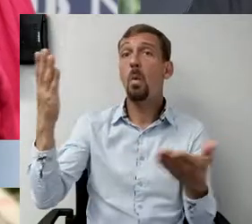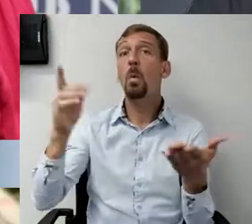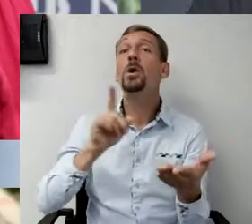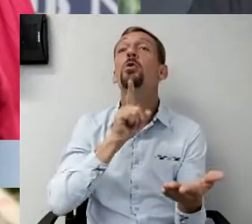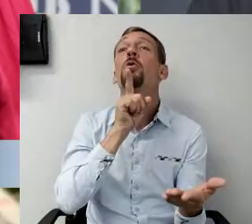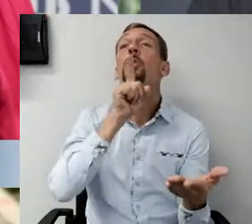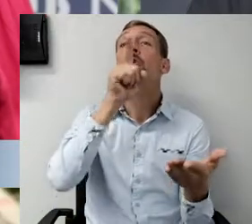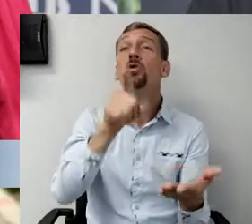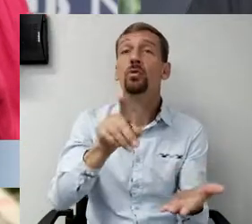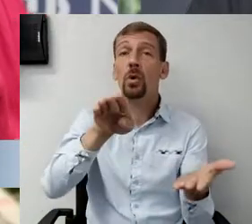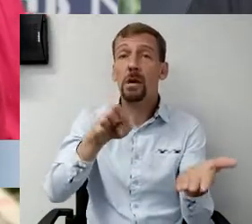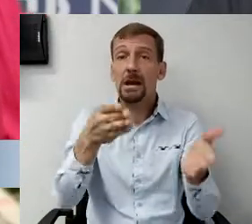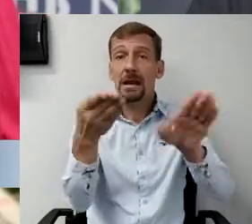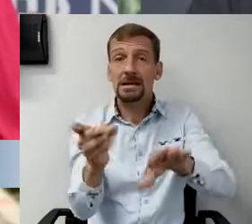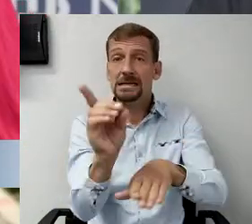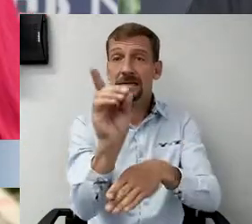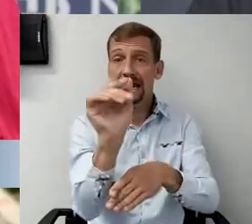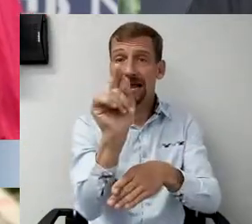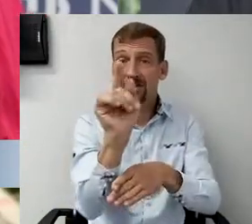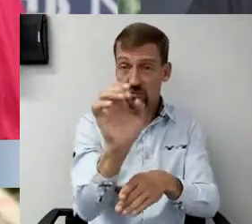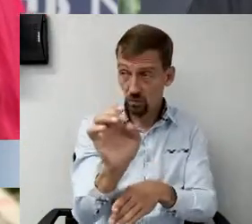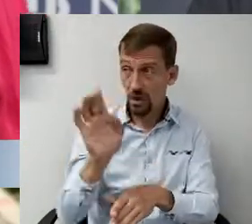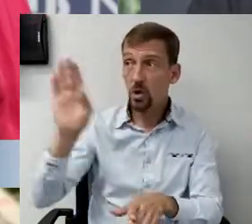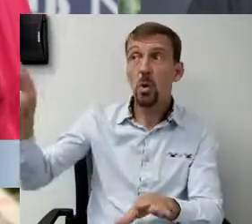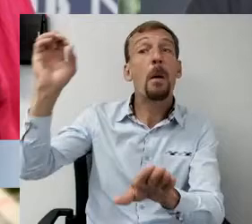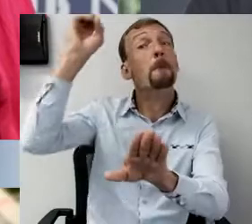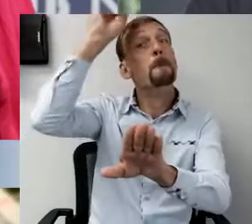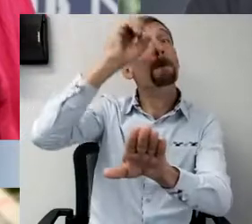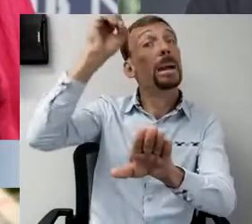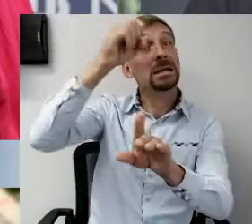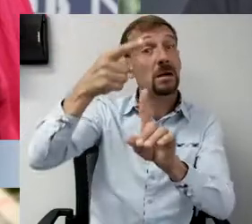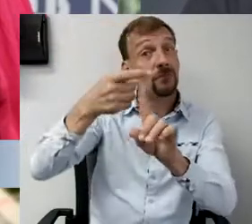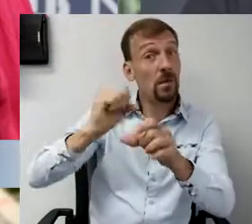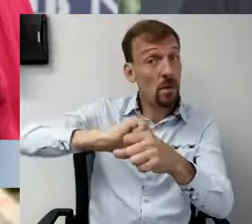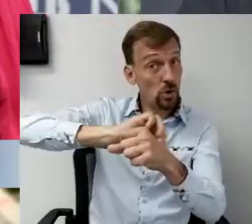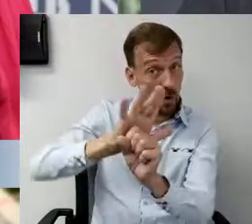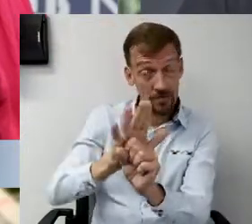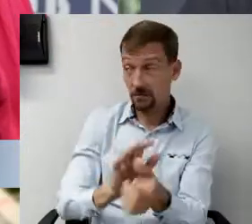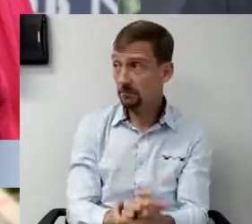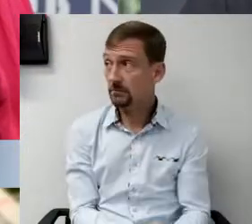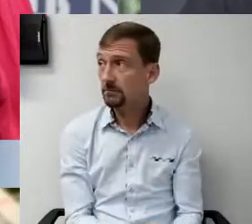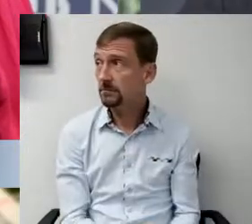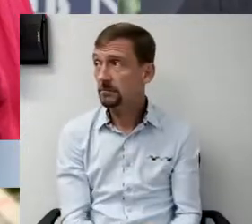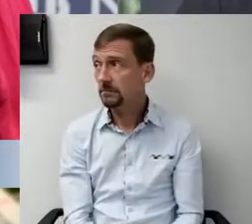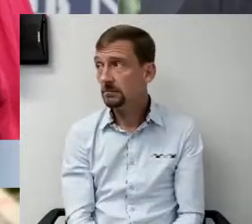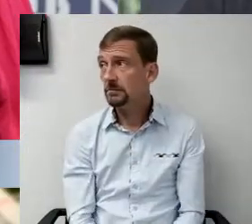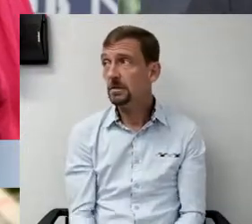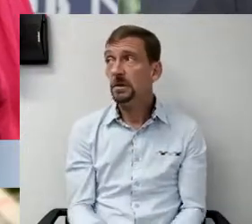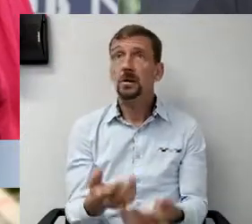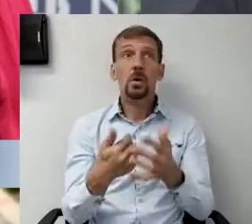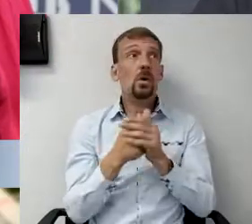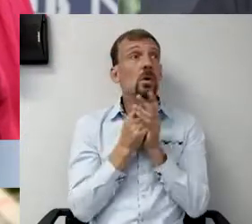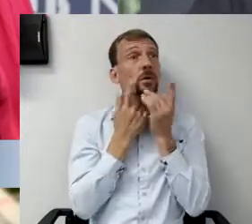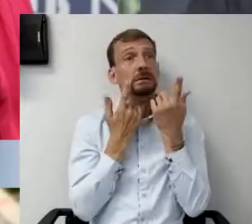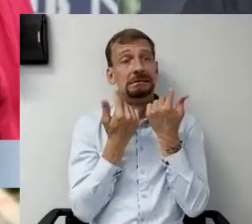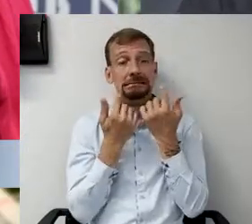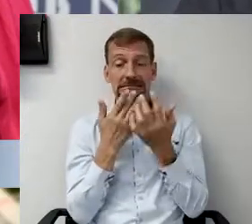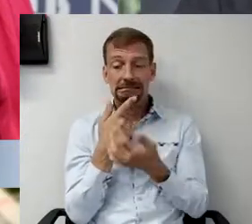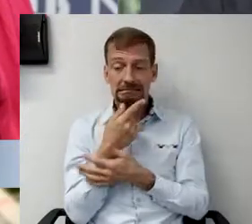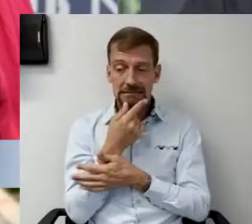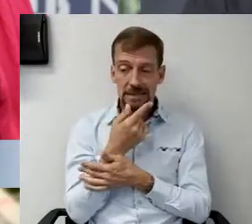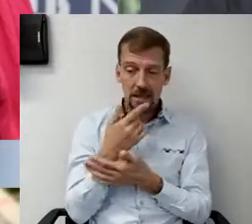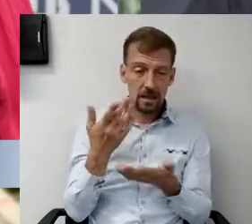death rate? What is your opinion of the true death rate from COVID? Well, I